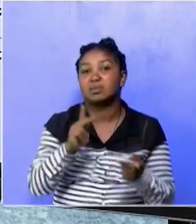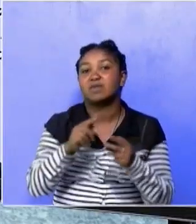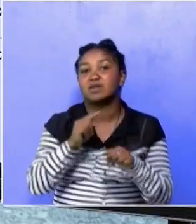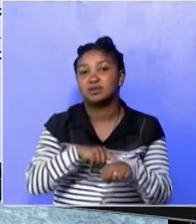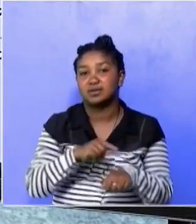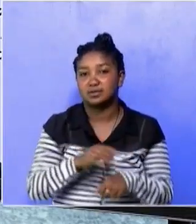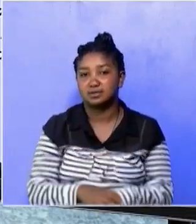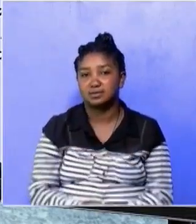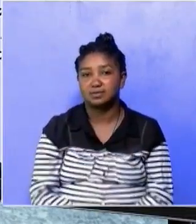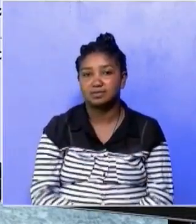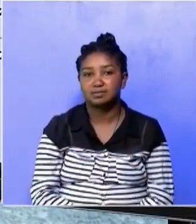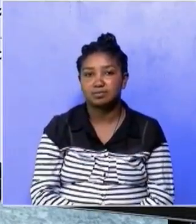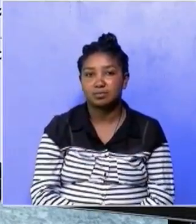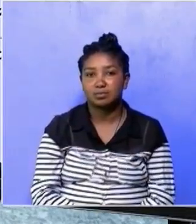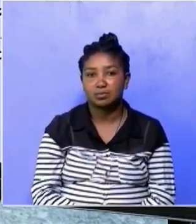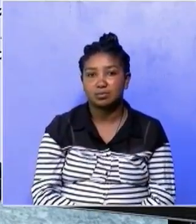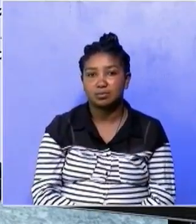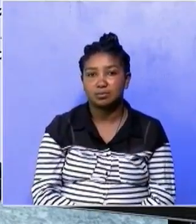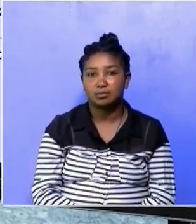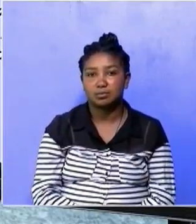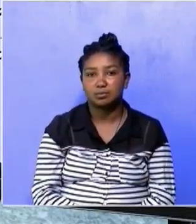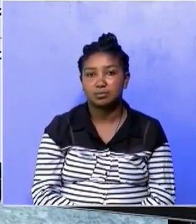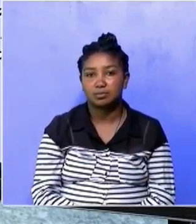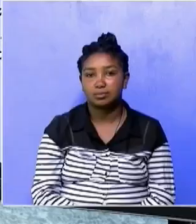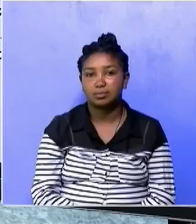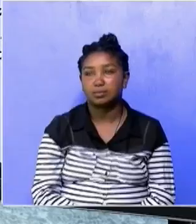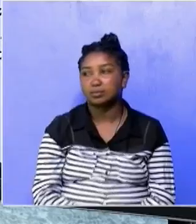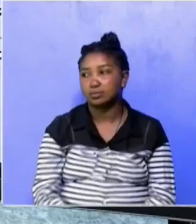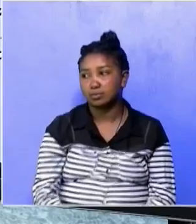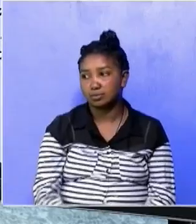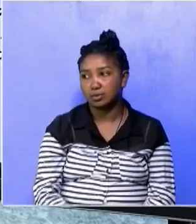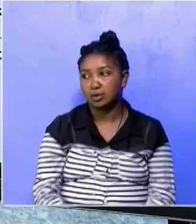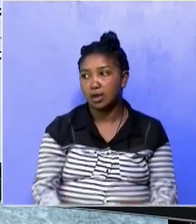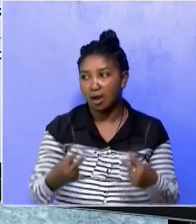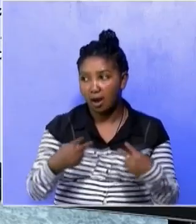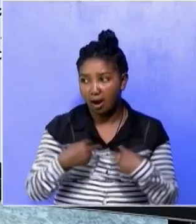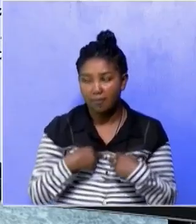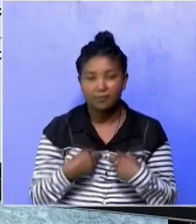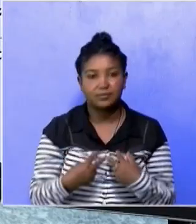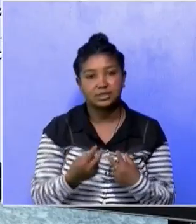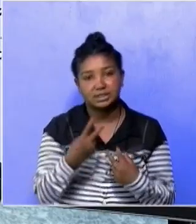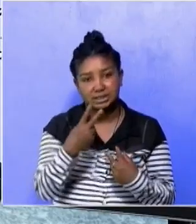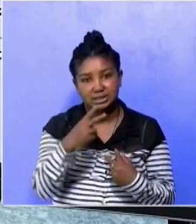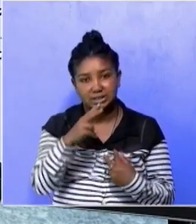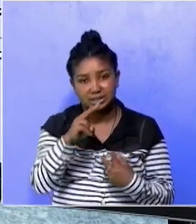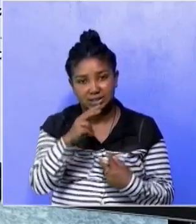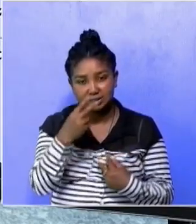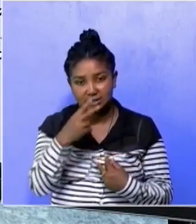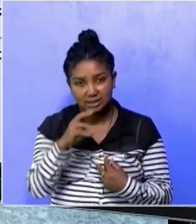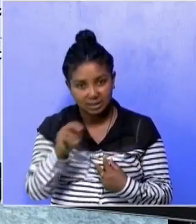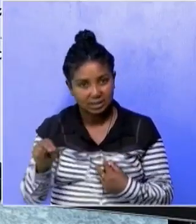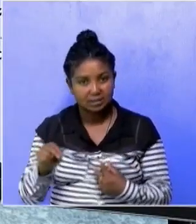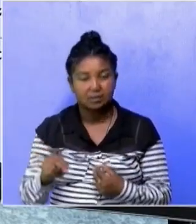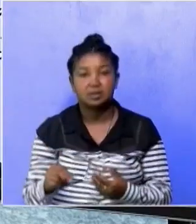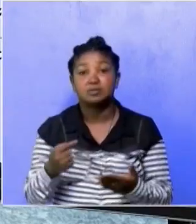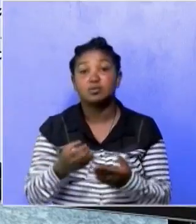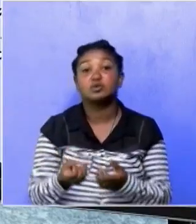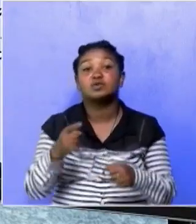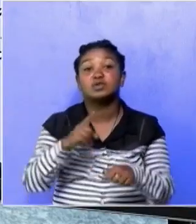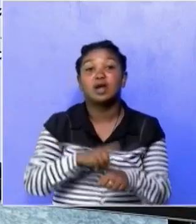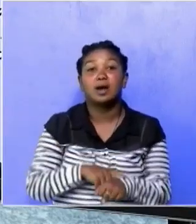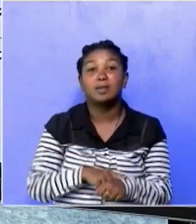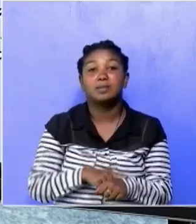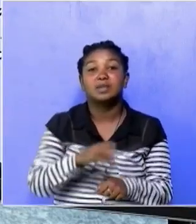tense. Here it is, here you have seen. So most of the time,